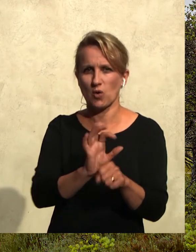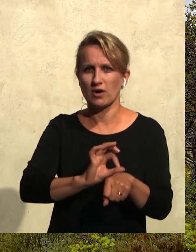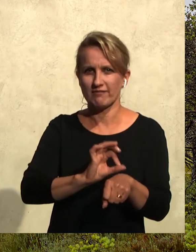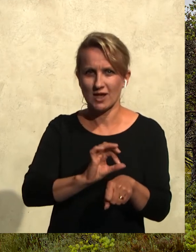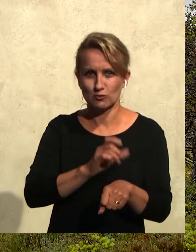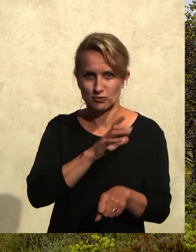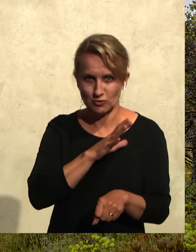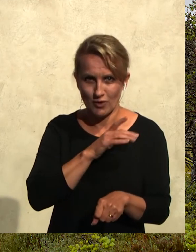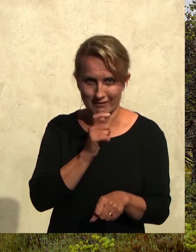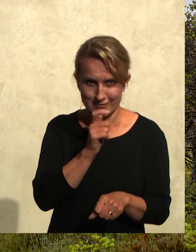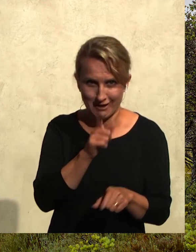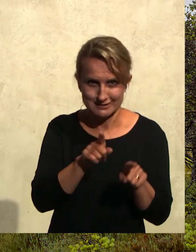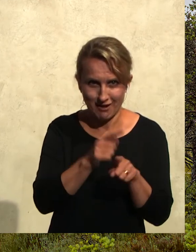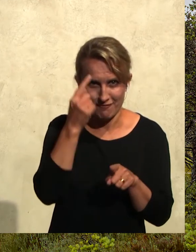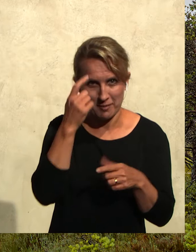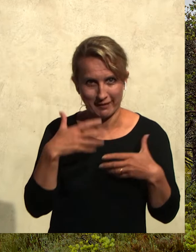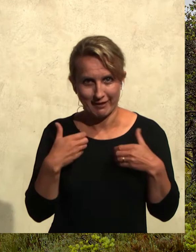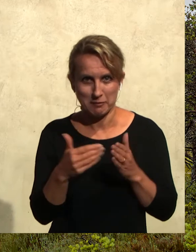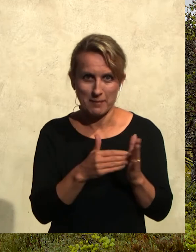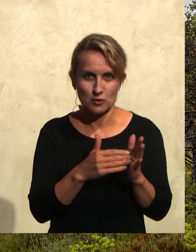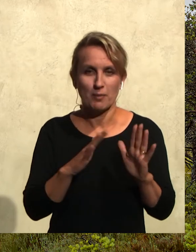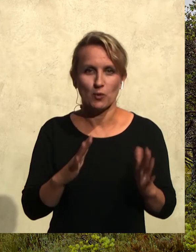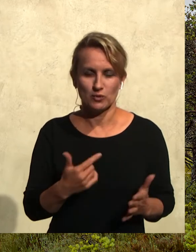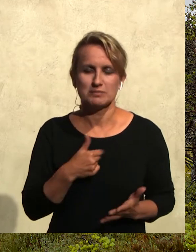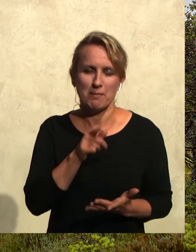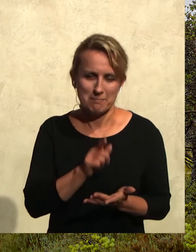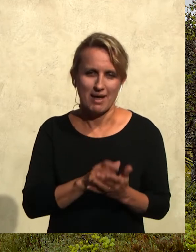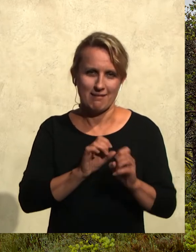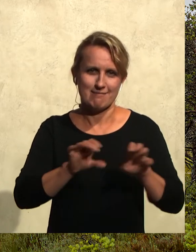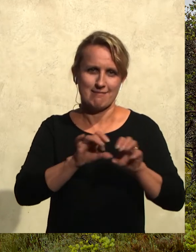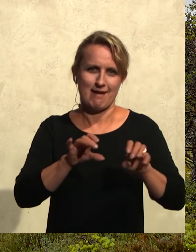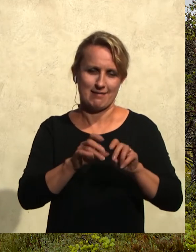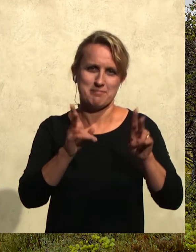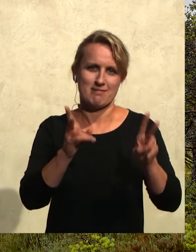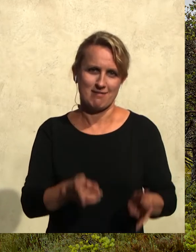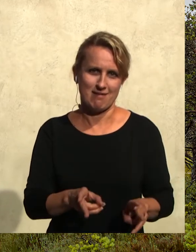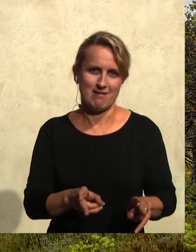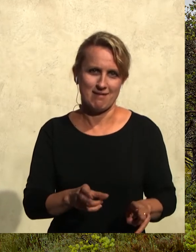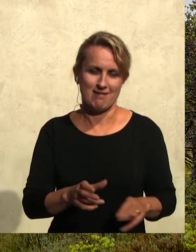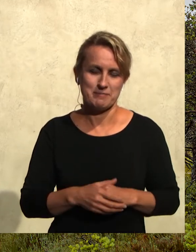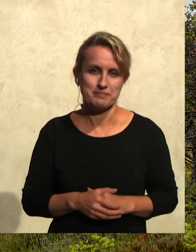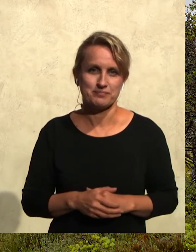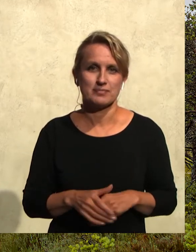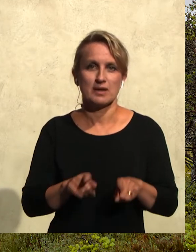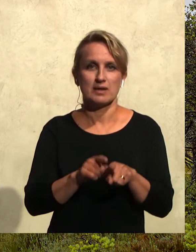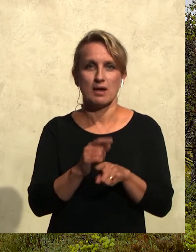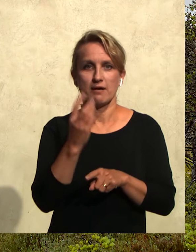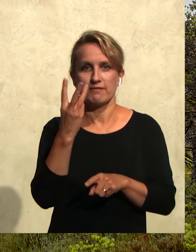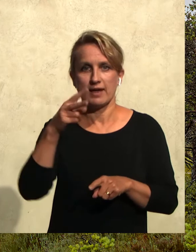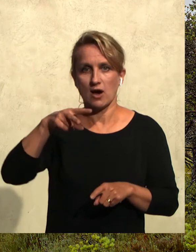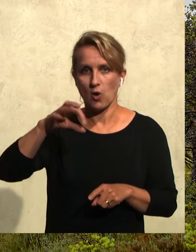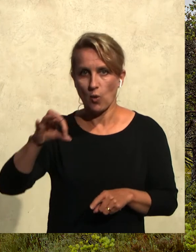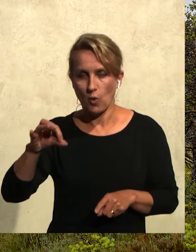current context, and can give you a WHO and UN angle on this. And then